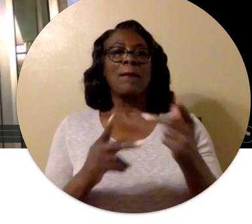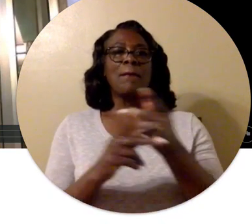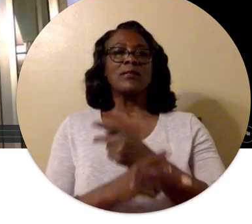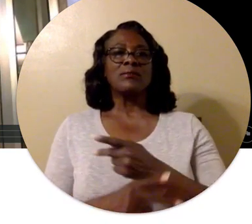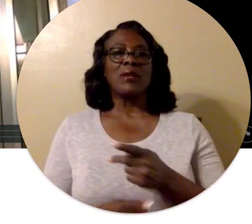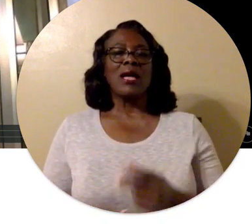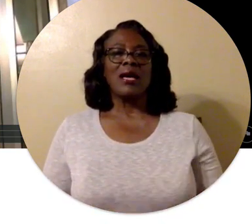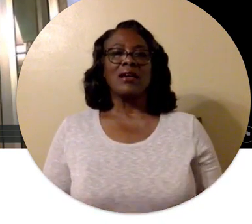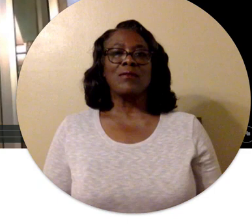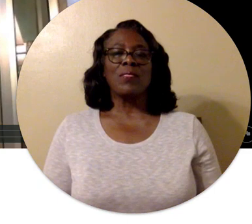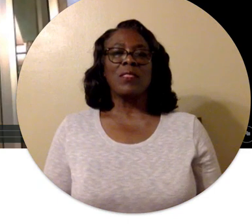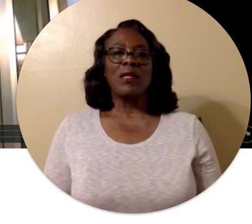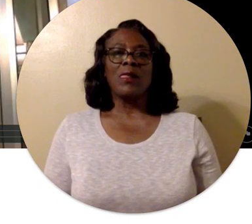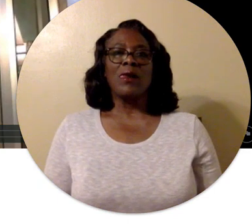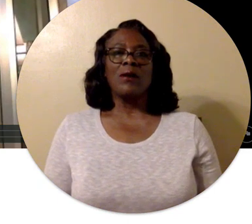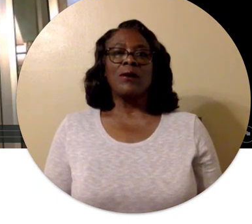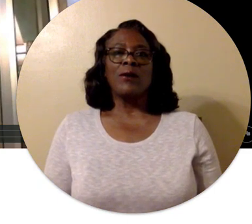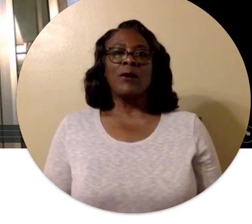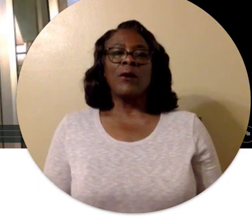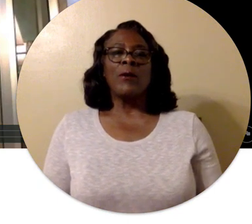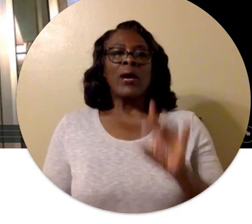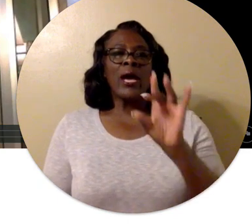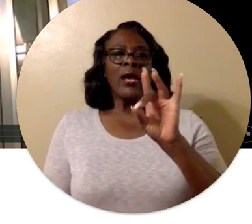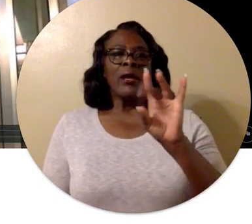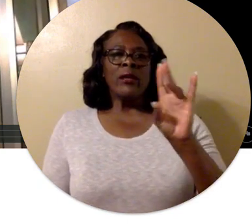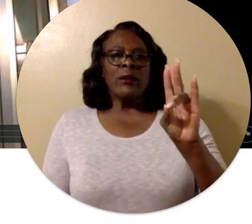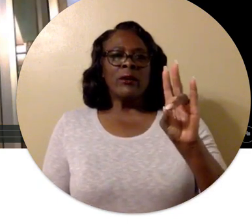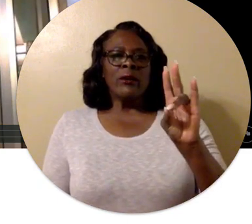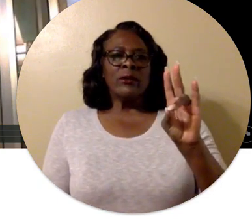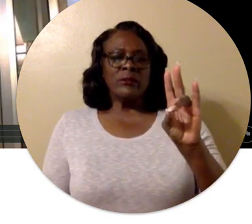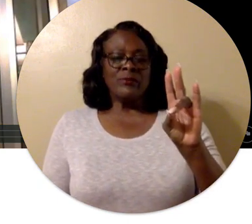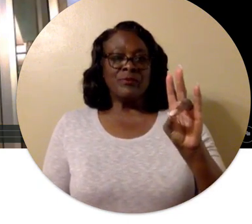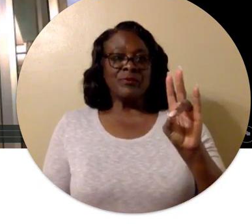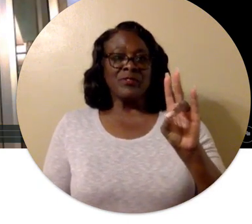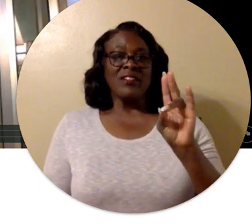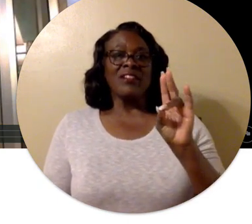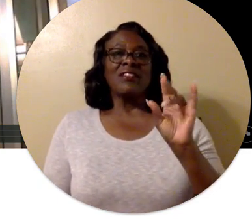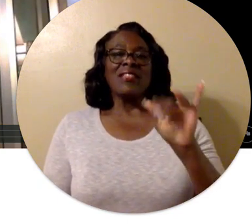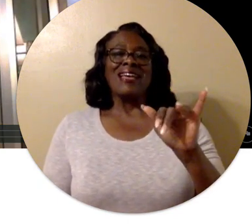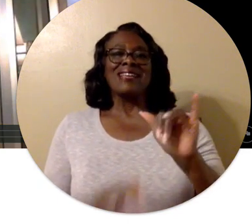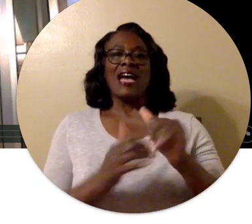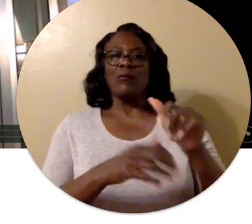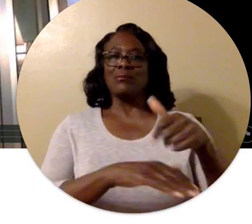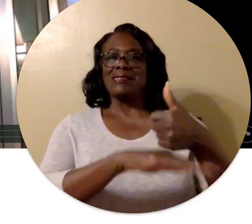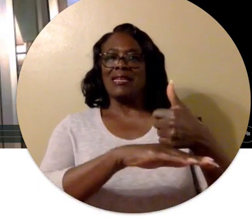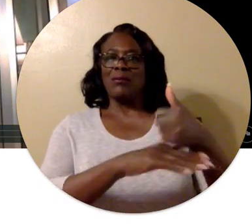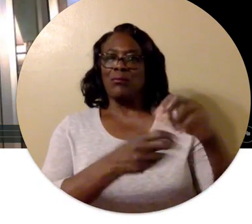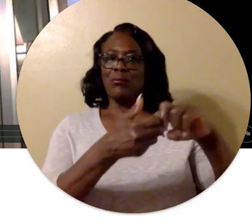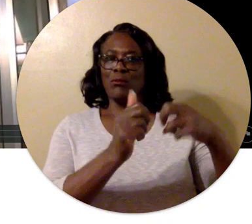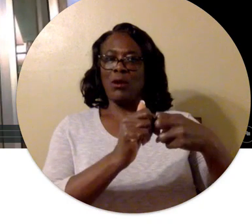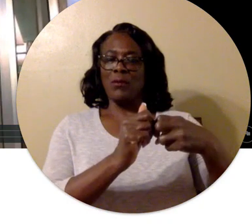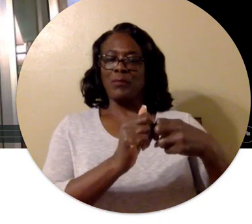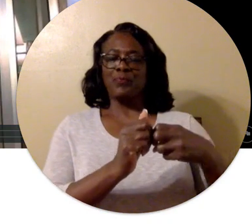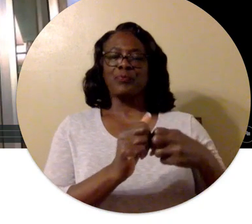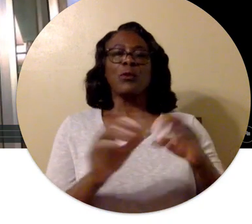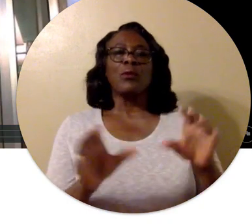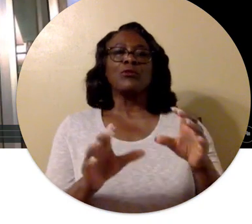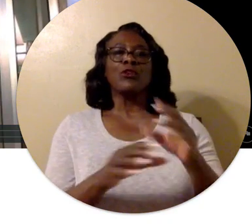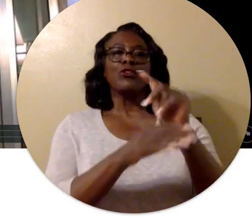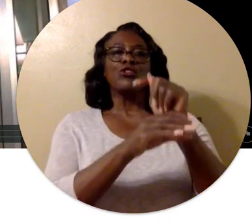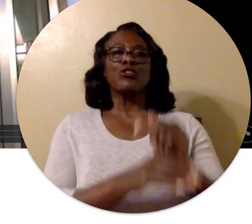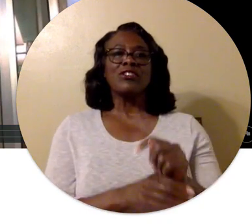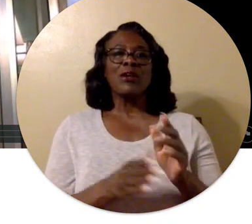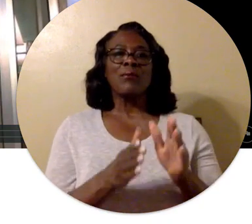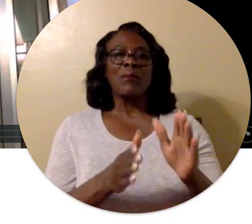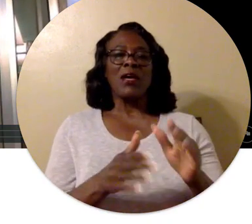multiplied by 87, right? So this is how I'm going to set up my problem. So when I'm doing my traditional method, the first